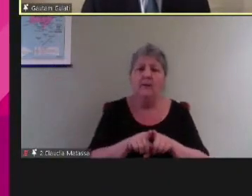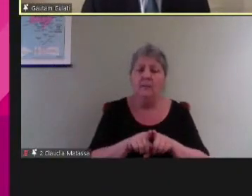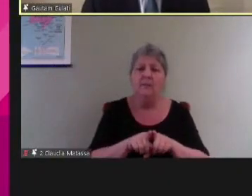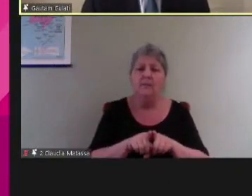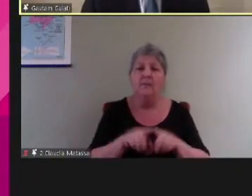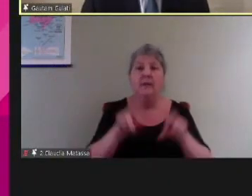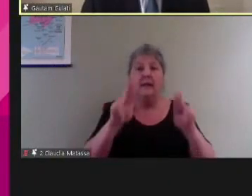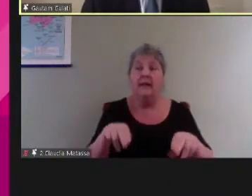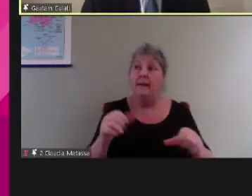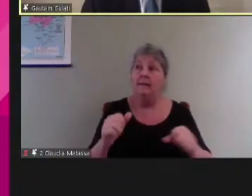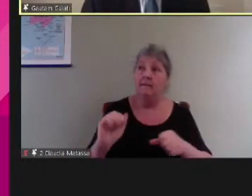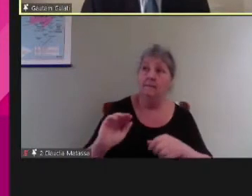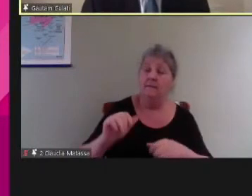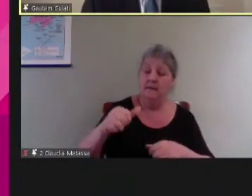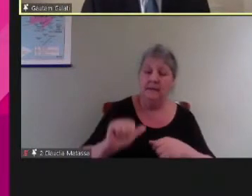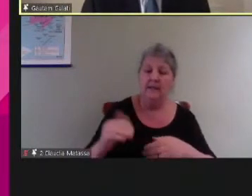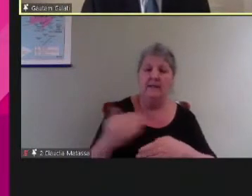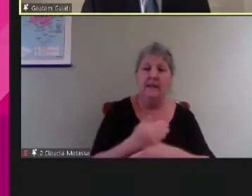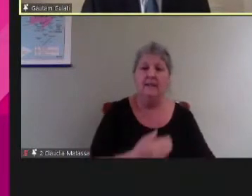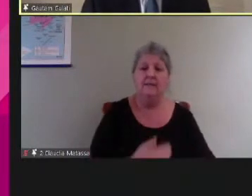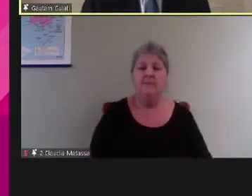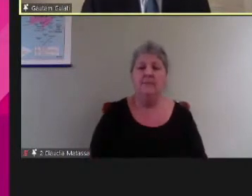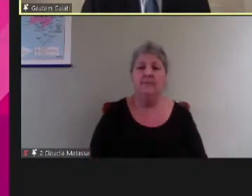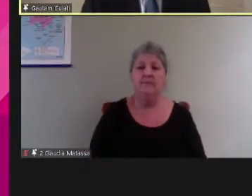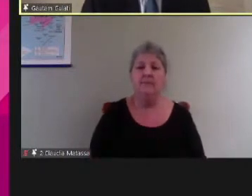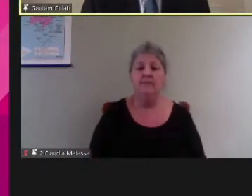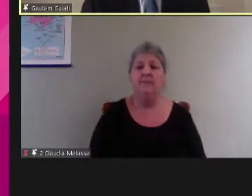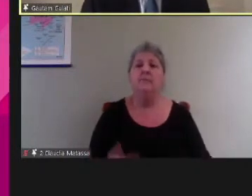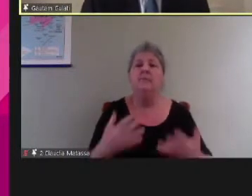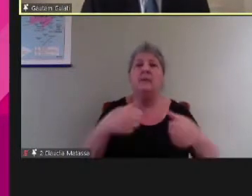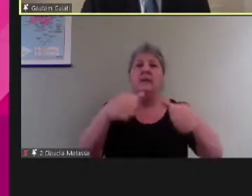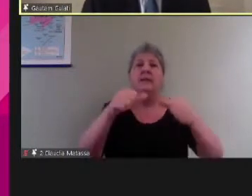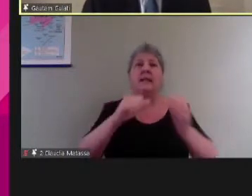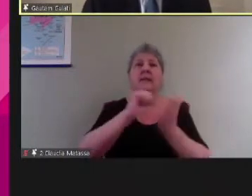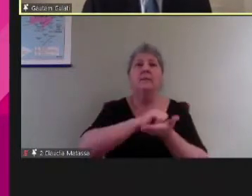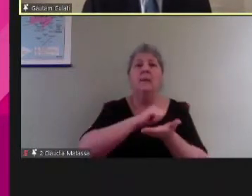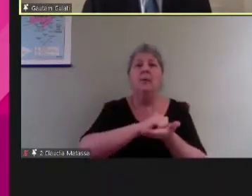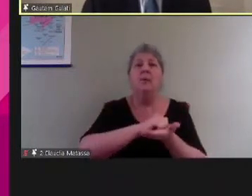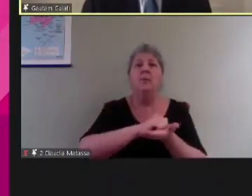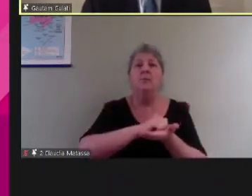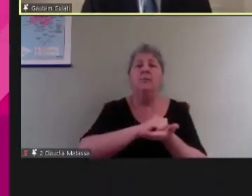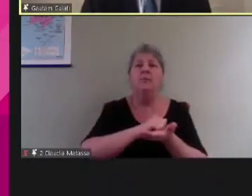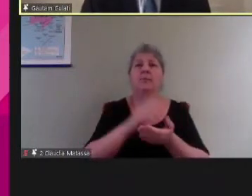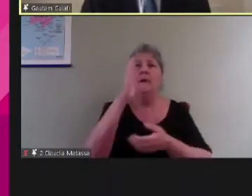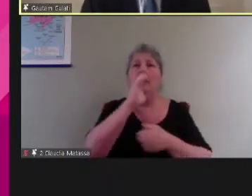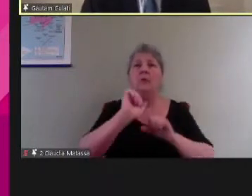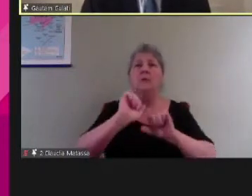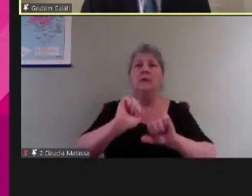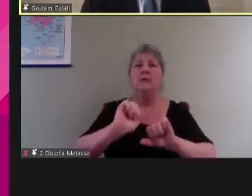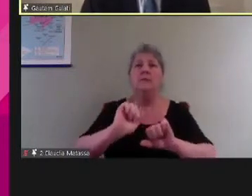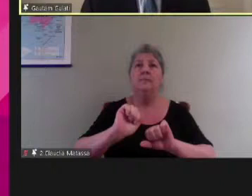Can I have the next slide, please? The next paper